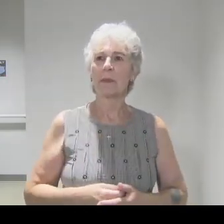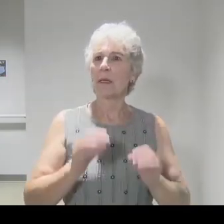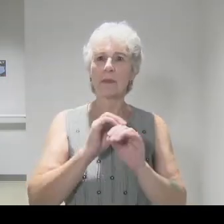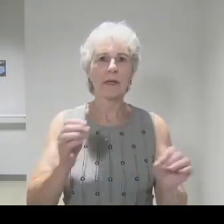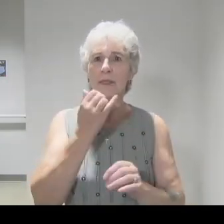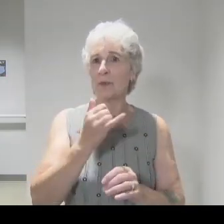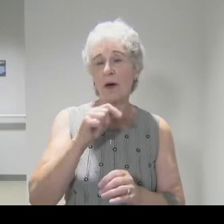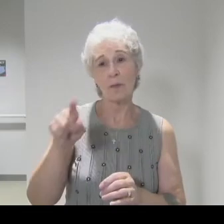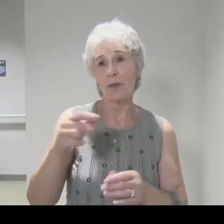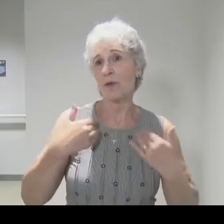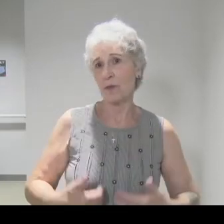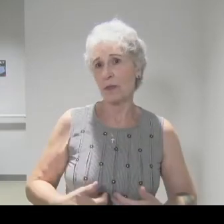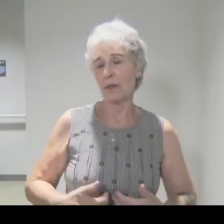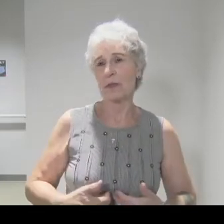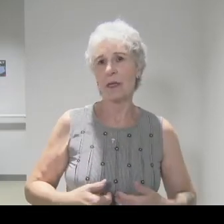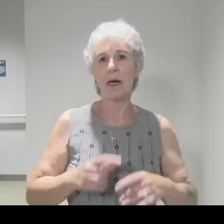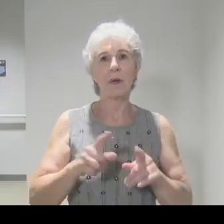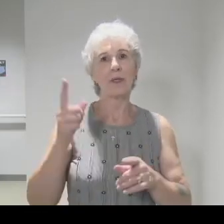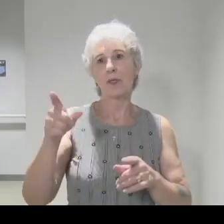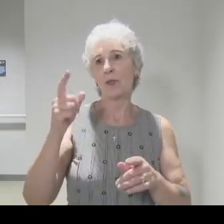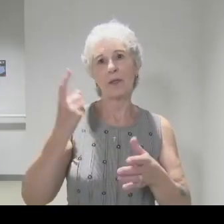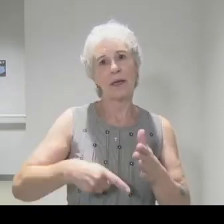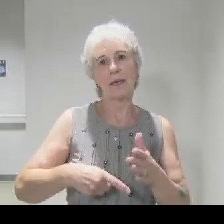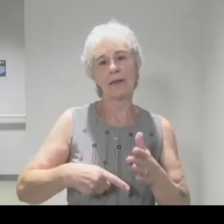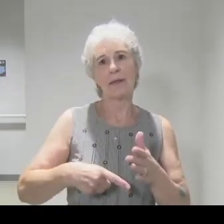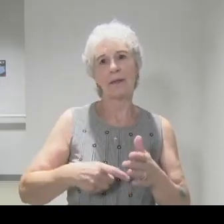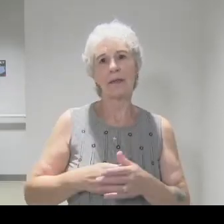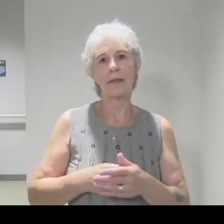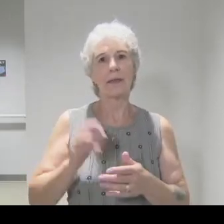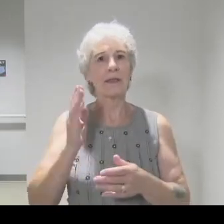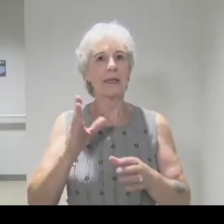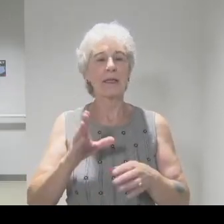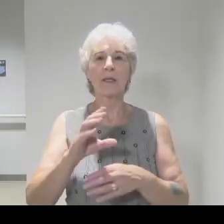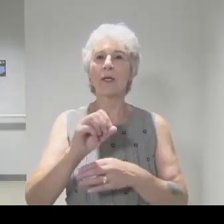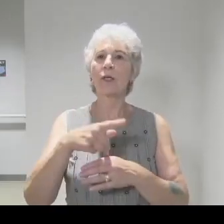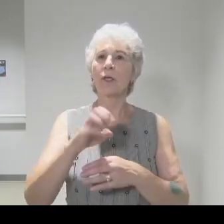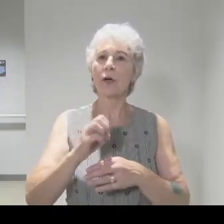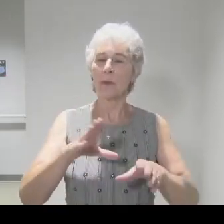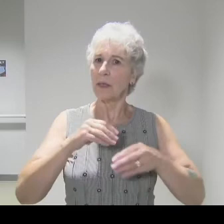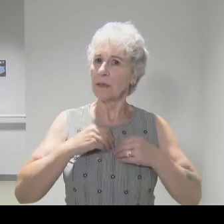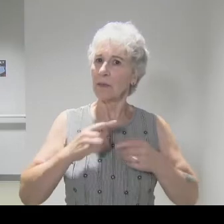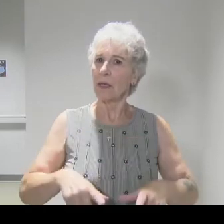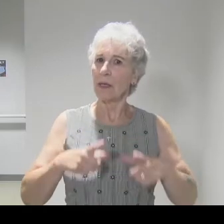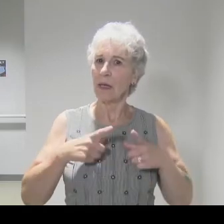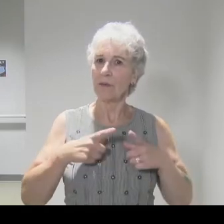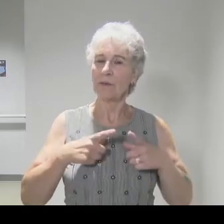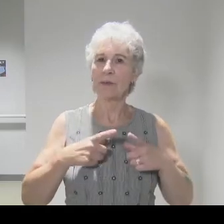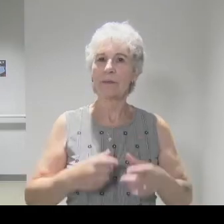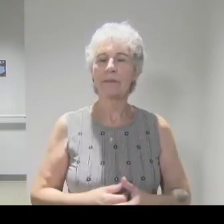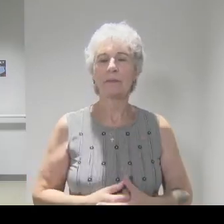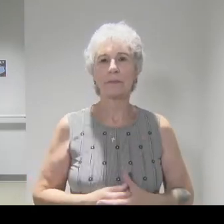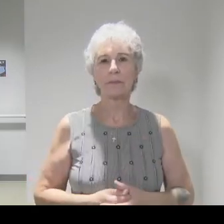wrong with you physically, but you just can't seem to cope with life. And so I call it incopability.